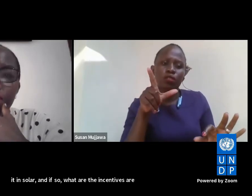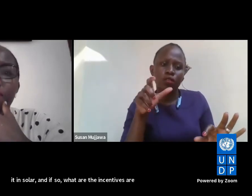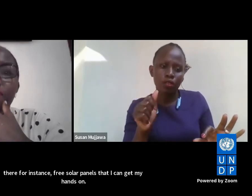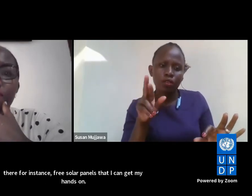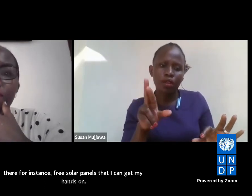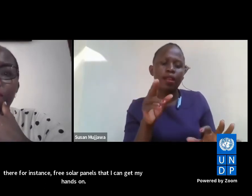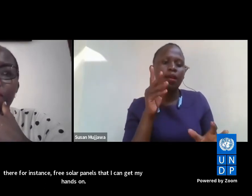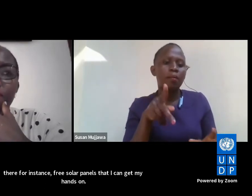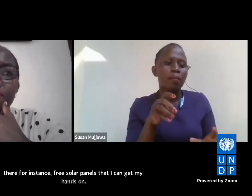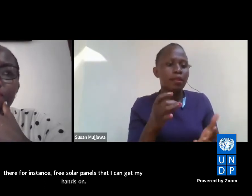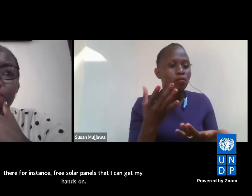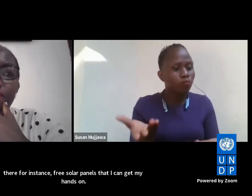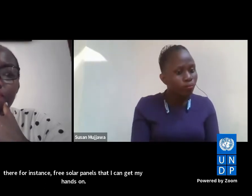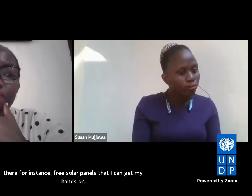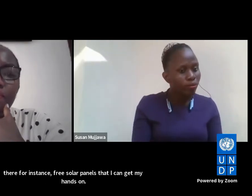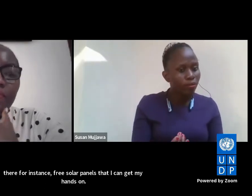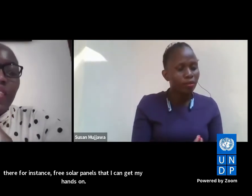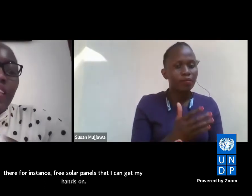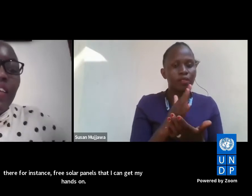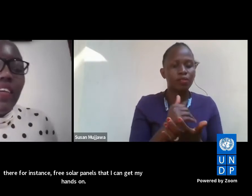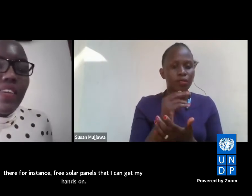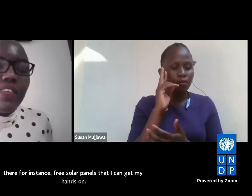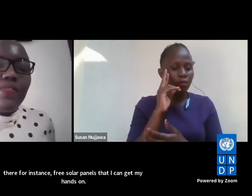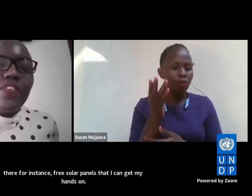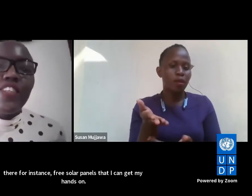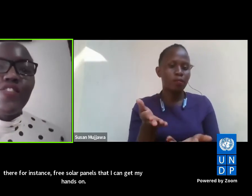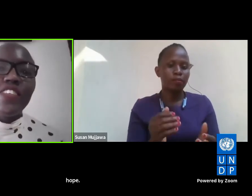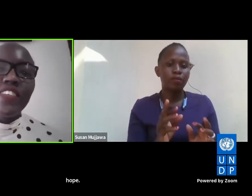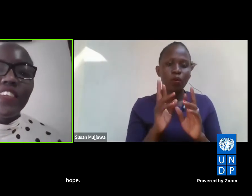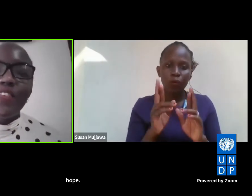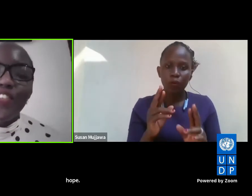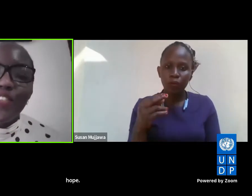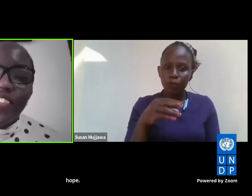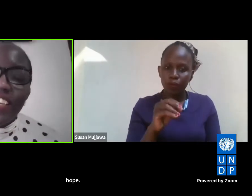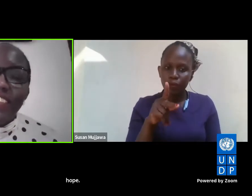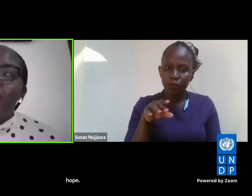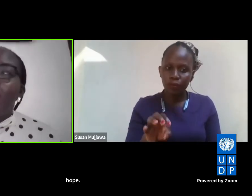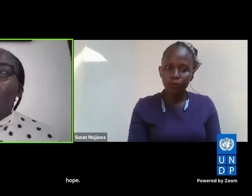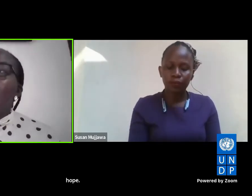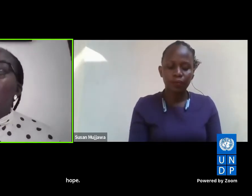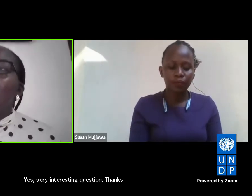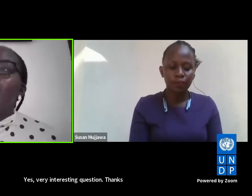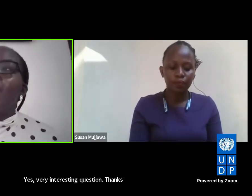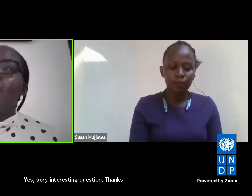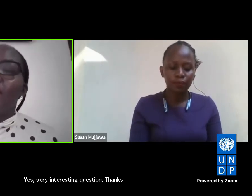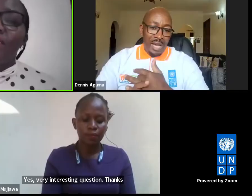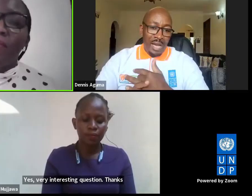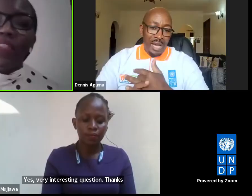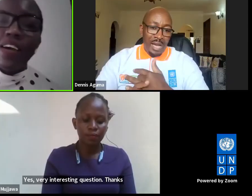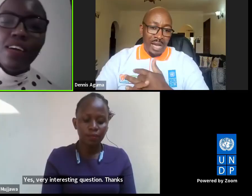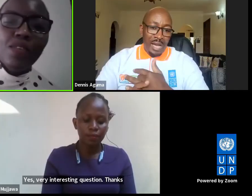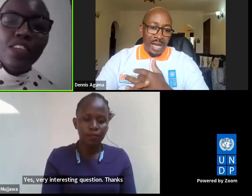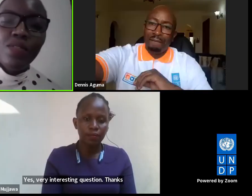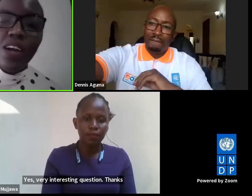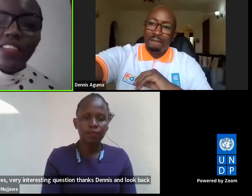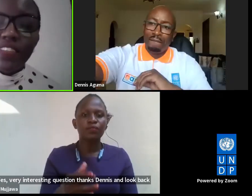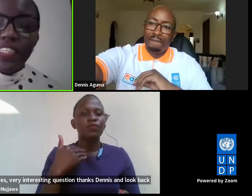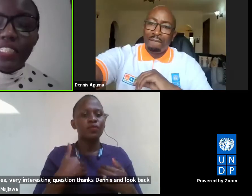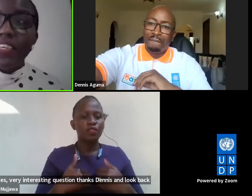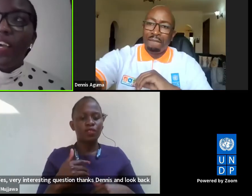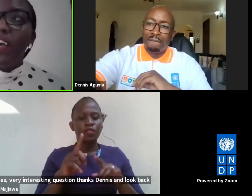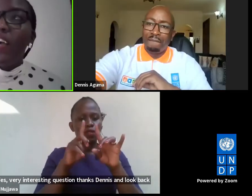this sun that we have? Hope. Yes, very interesting question. Thanks, Dennis, and the colleague